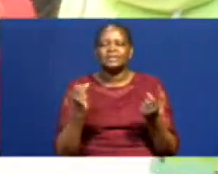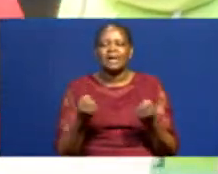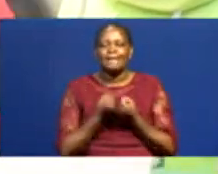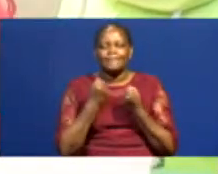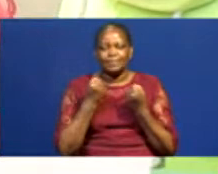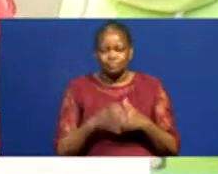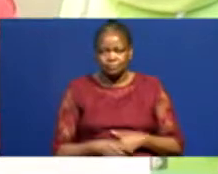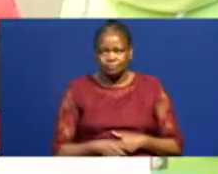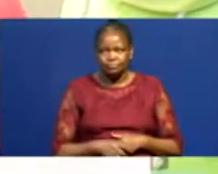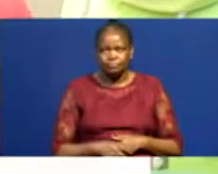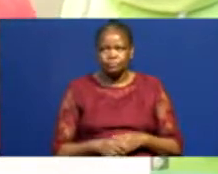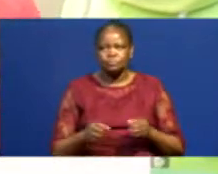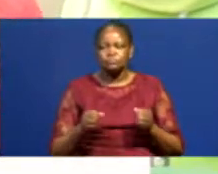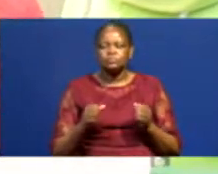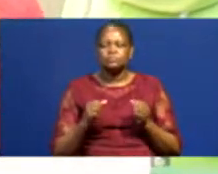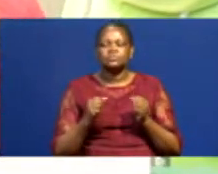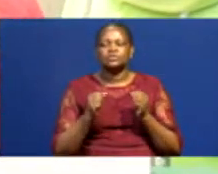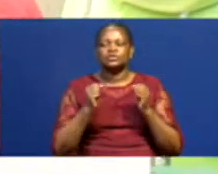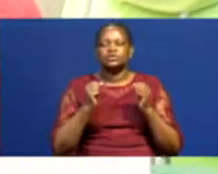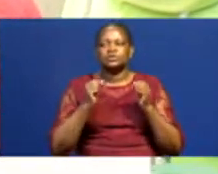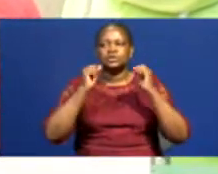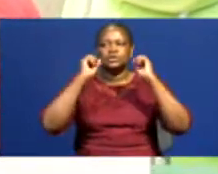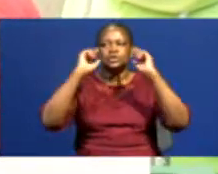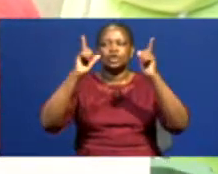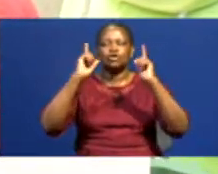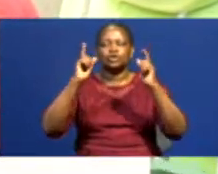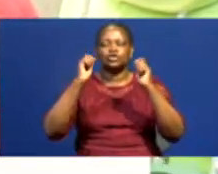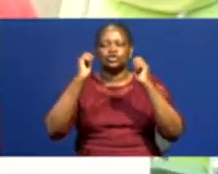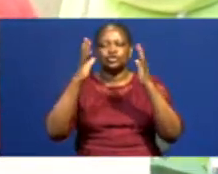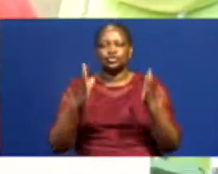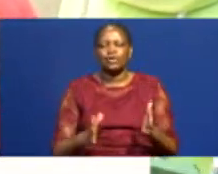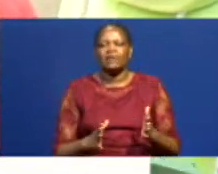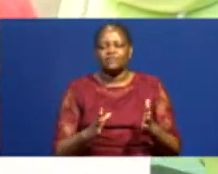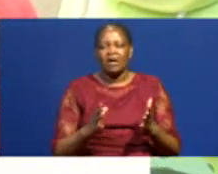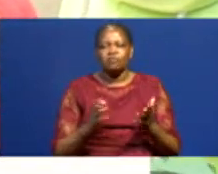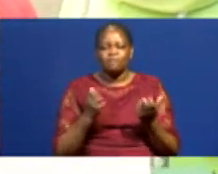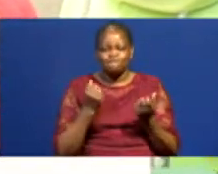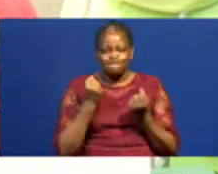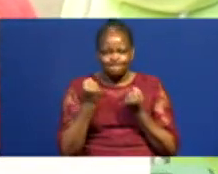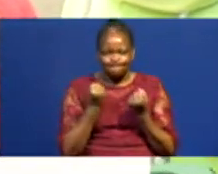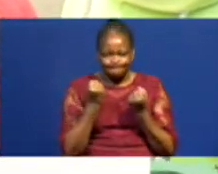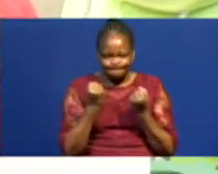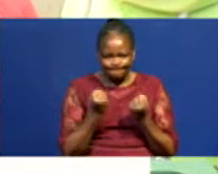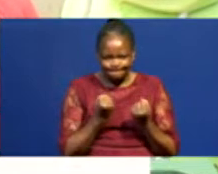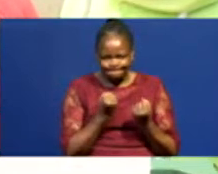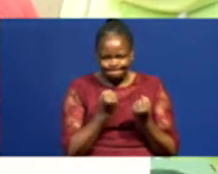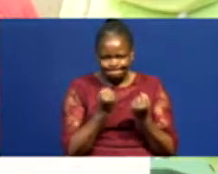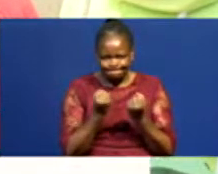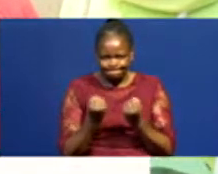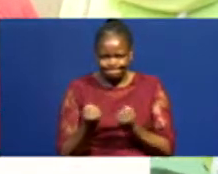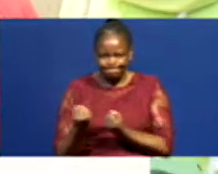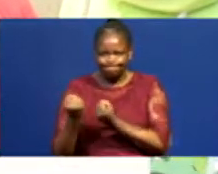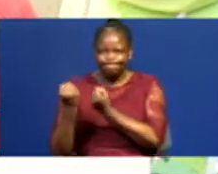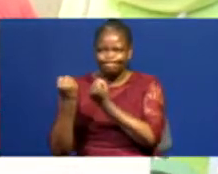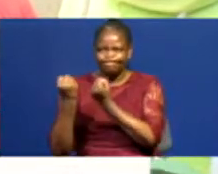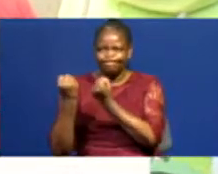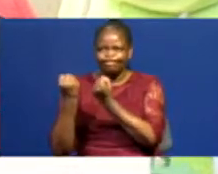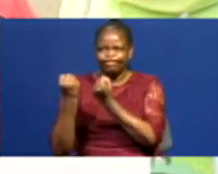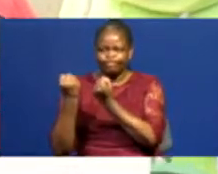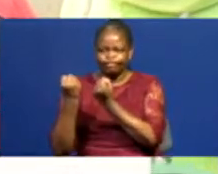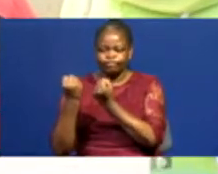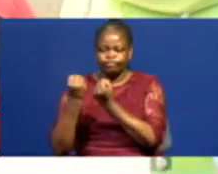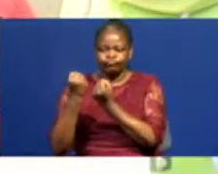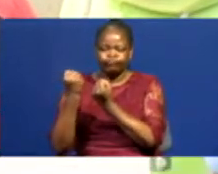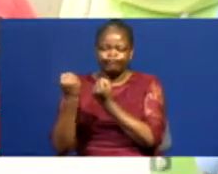the driver, the lorry driver, actually moved from his his lane to the to this